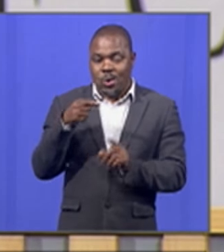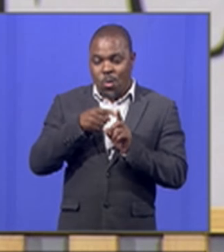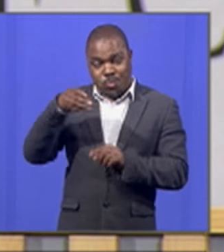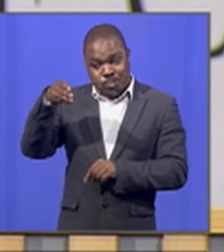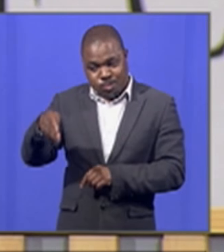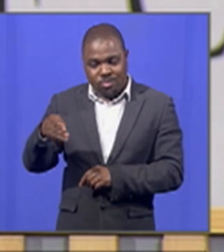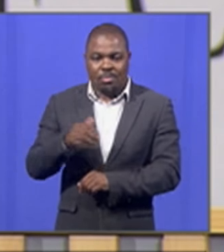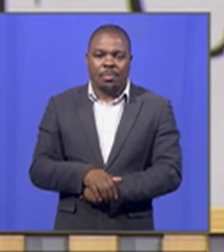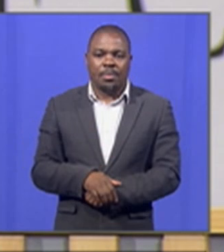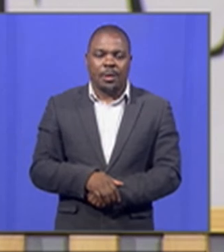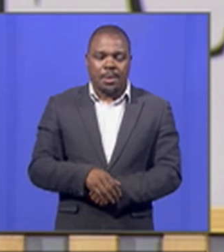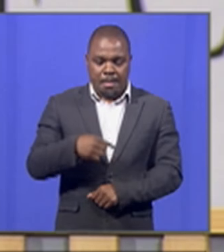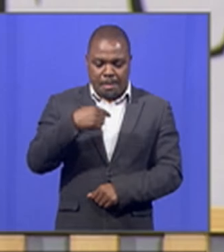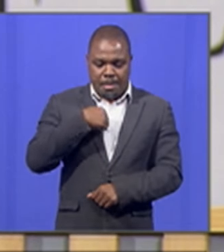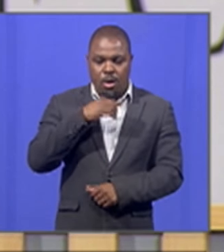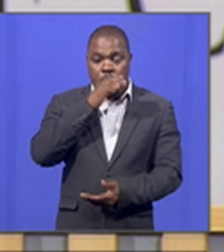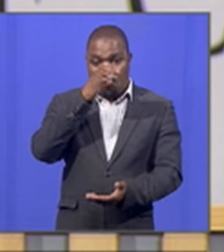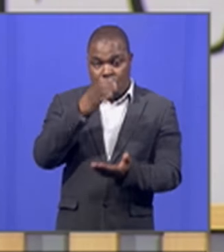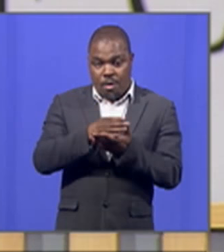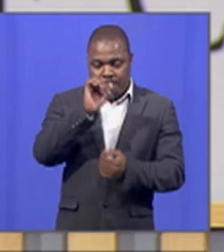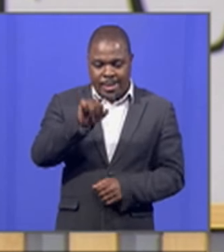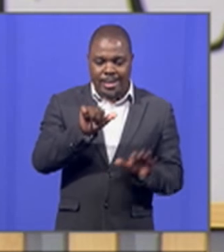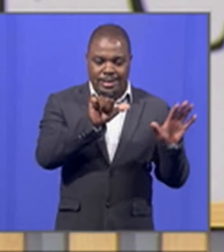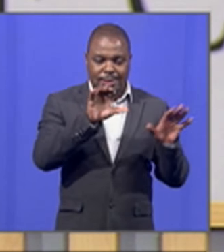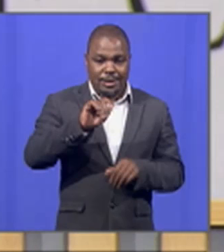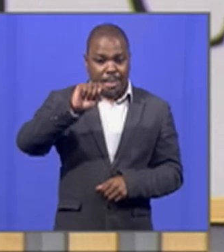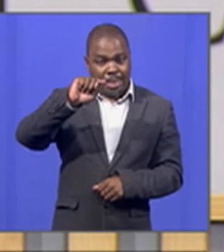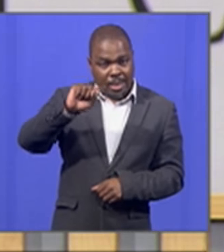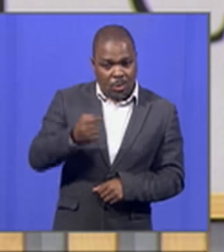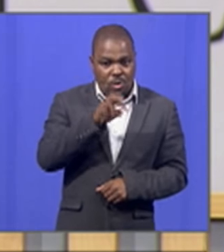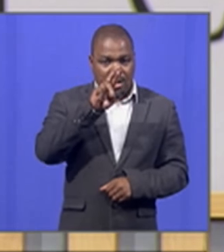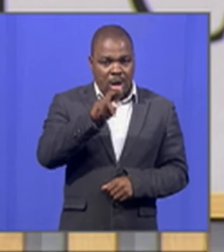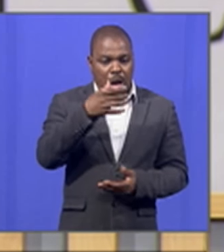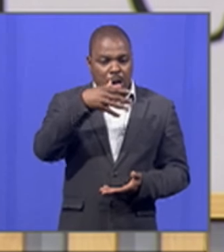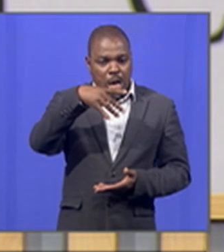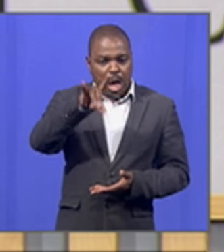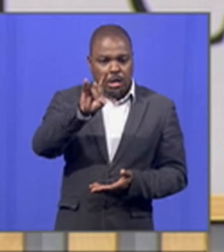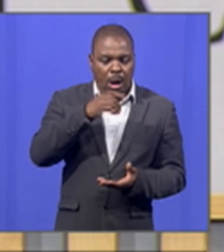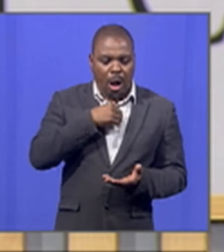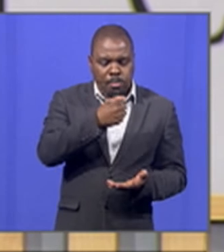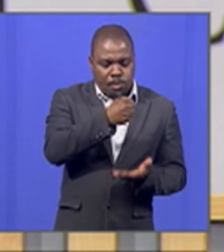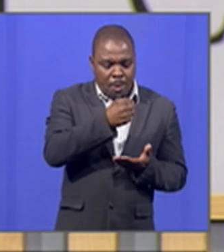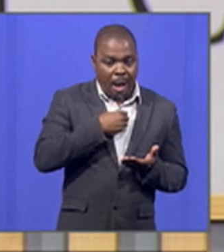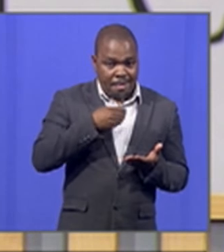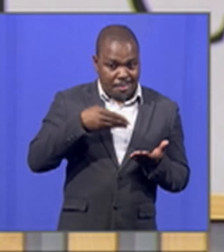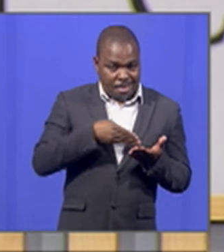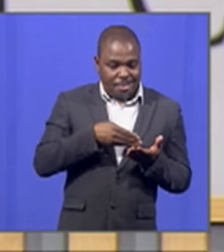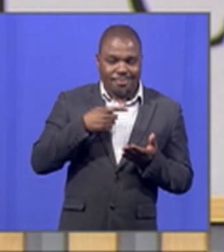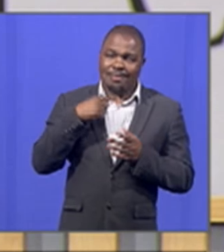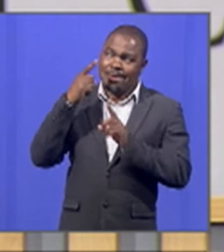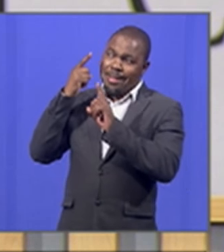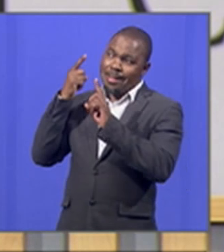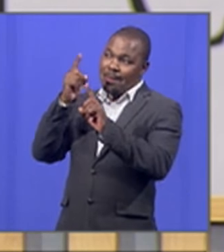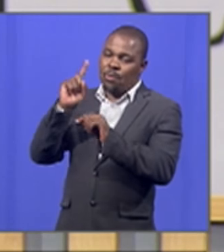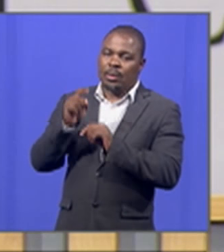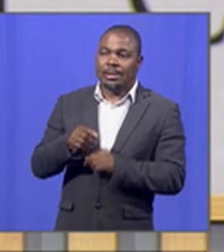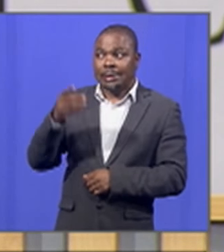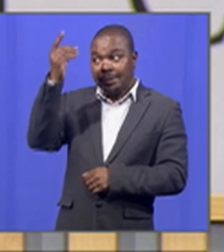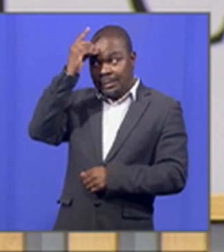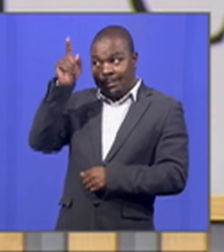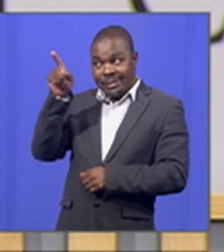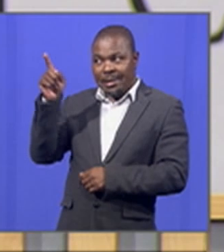2021. I confirm that the 60,000 rands cash that I had with me was intended to pay people in